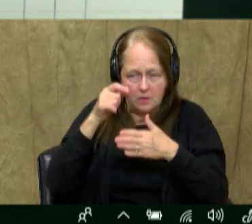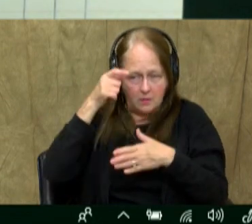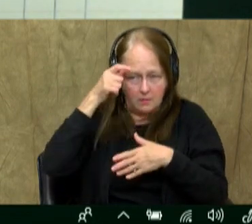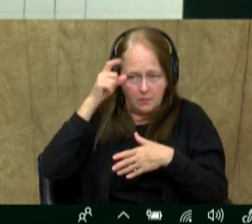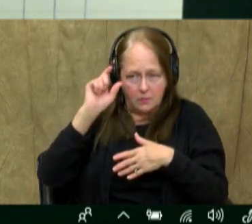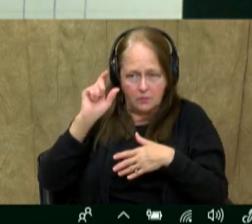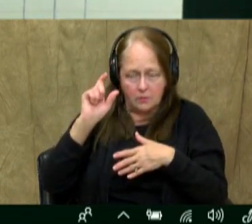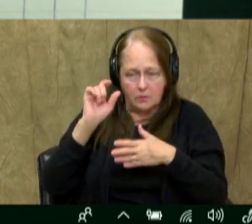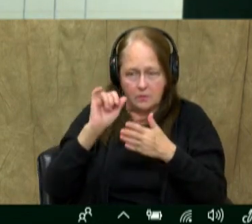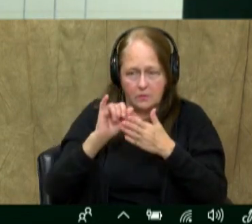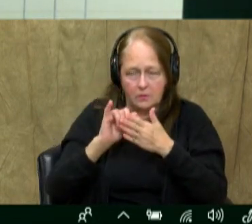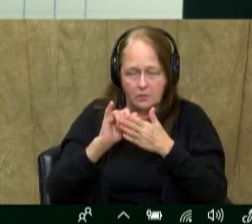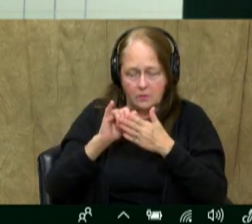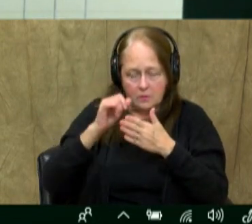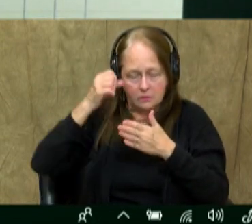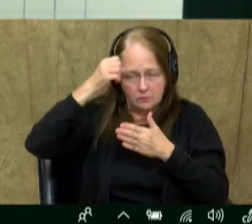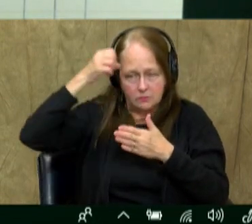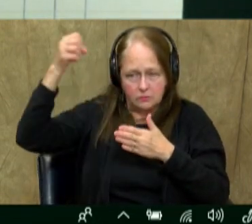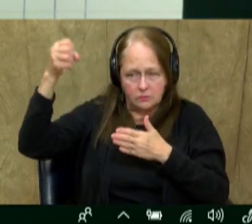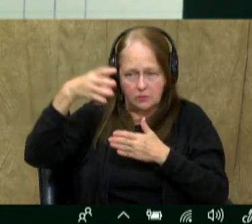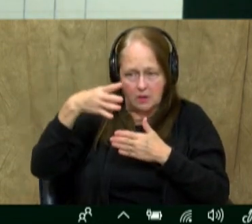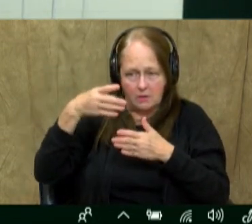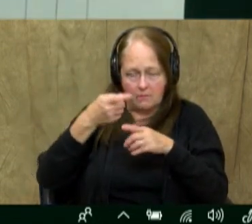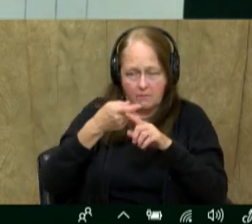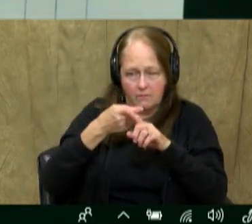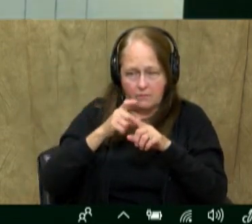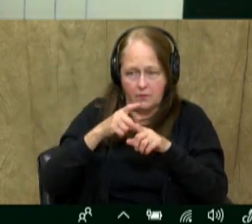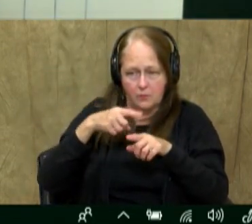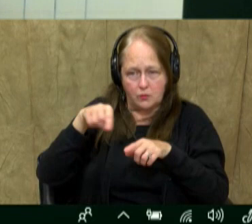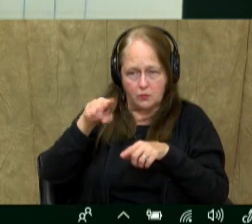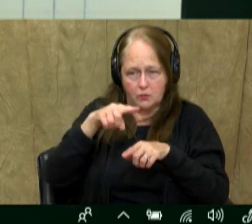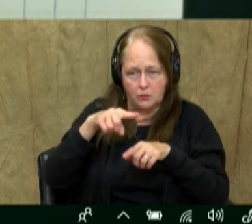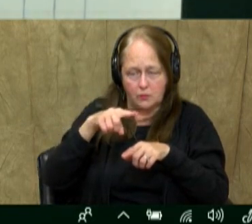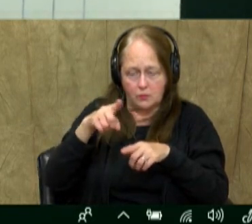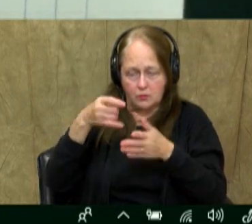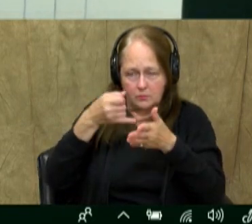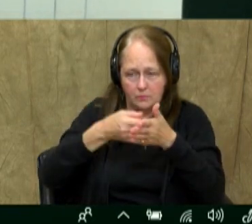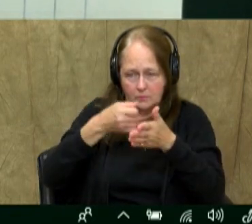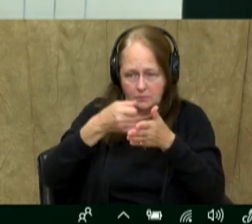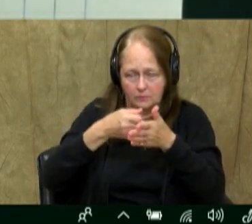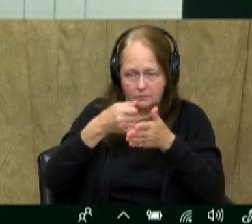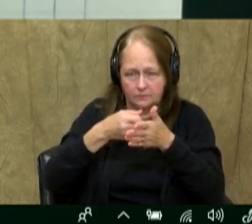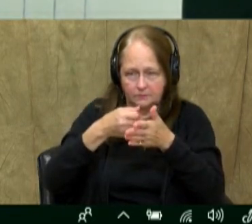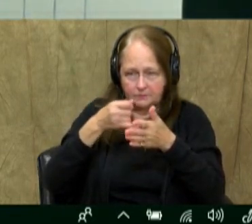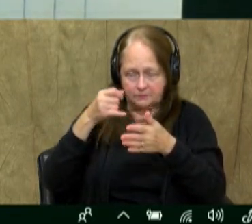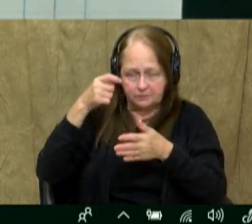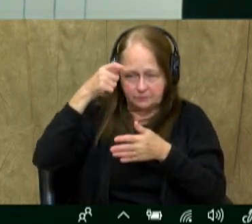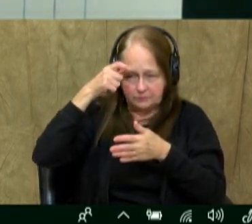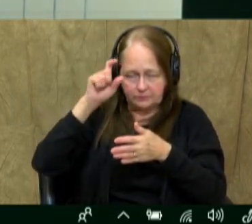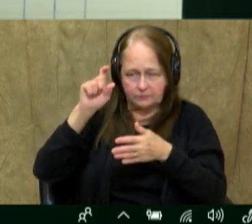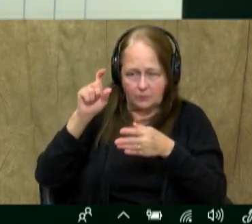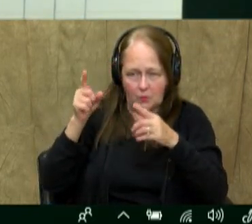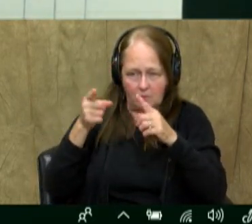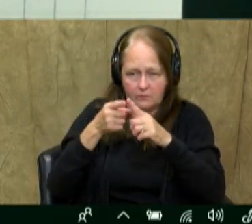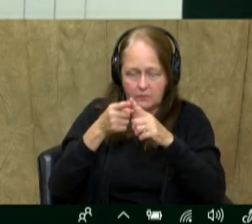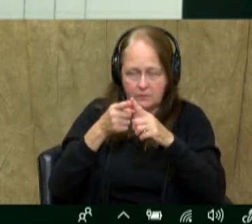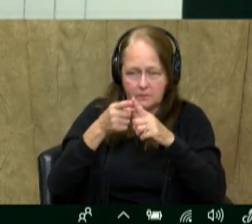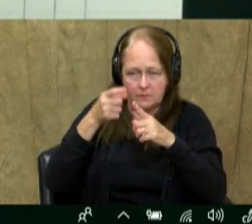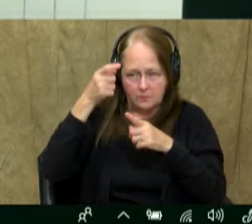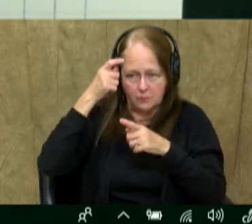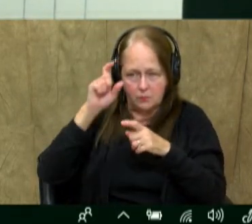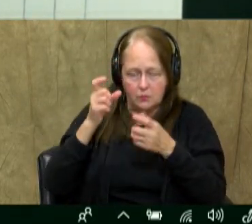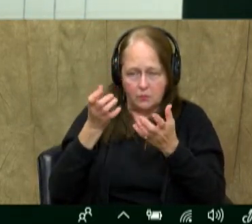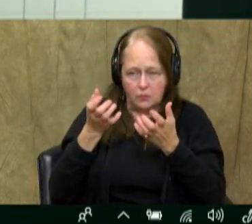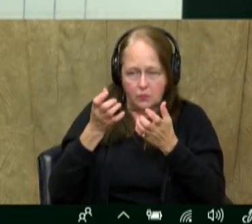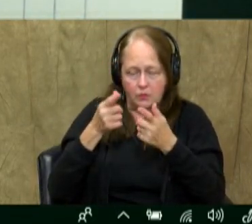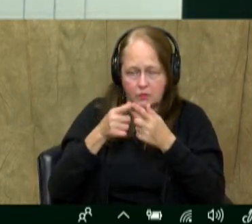the lit portion is facing the sun away from you. So when you're doing a diagram of phases of the moon, the first moon I want you to